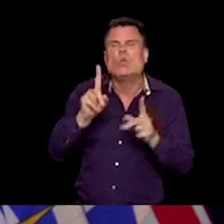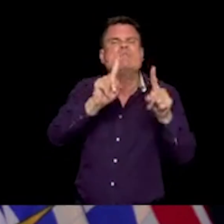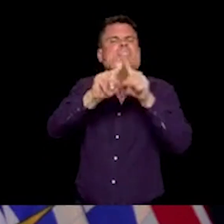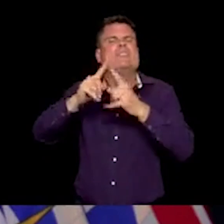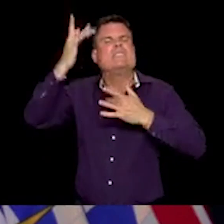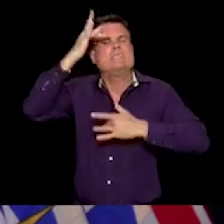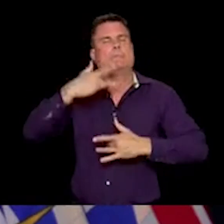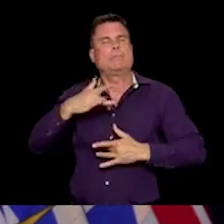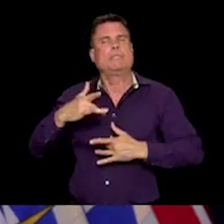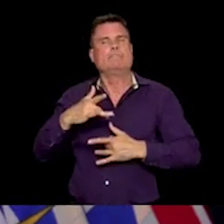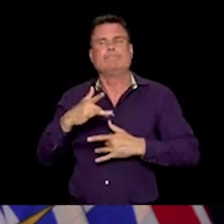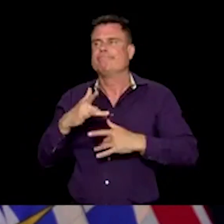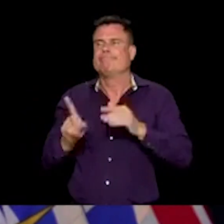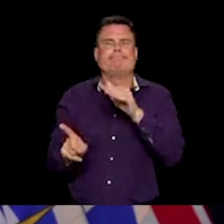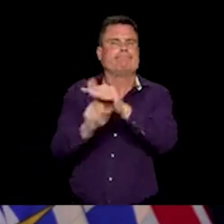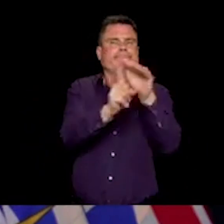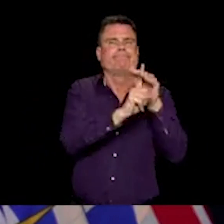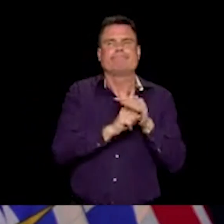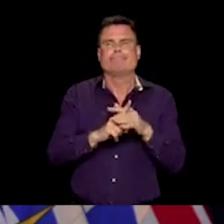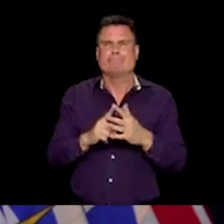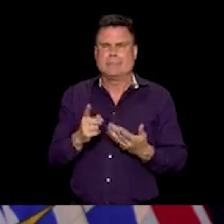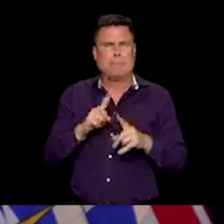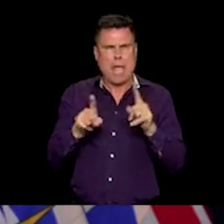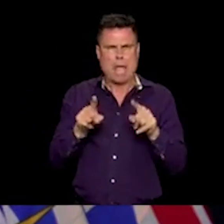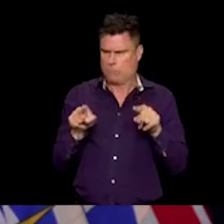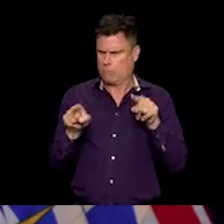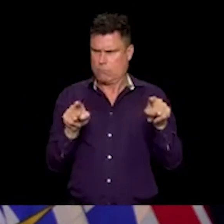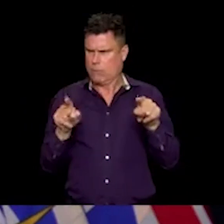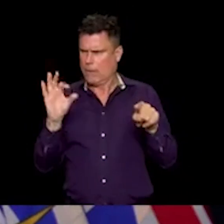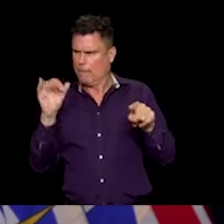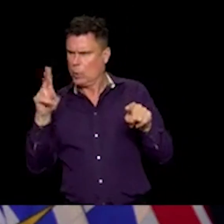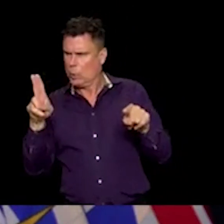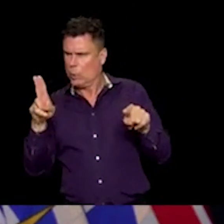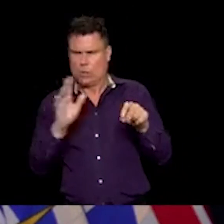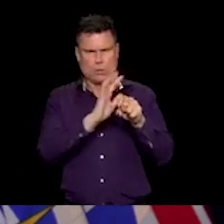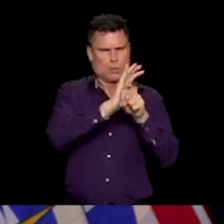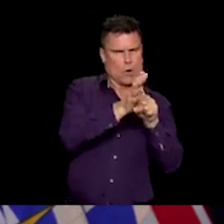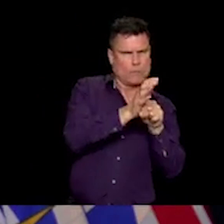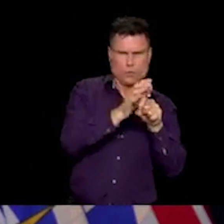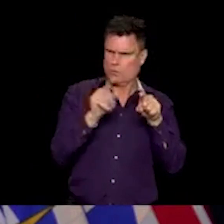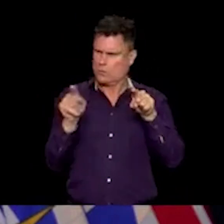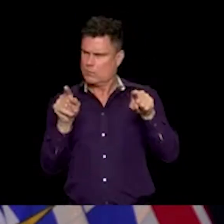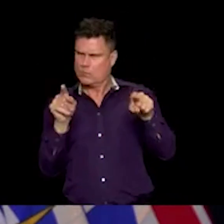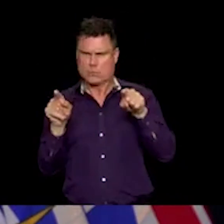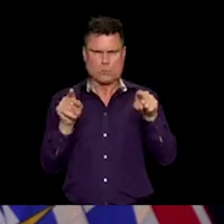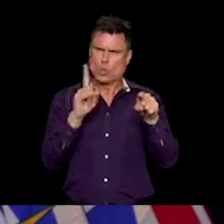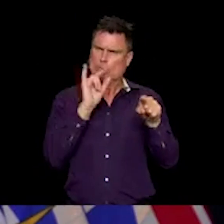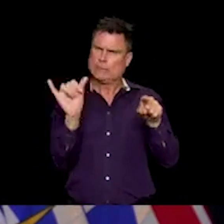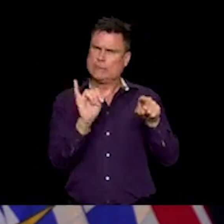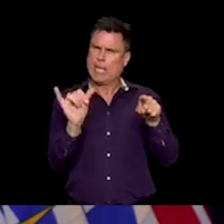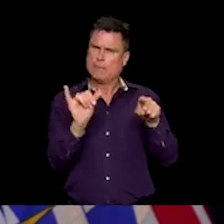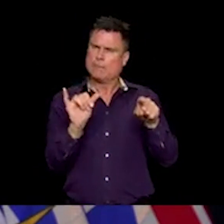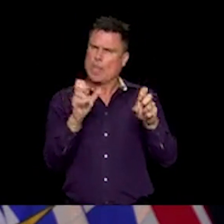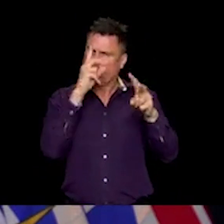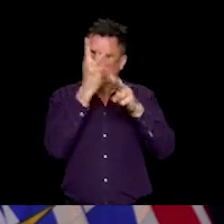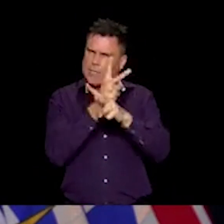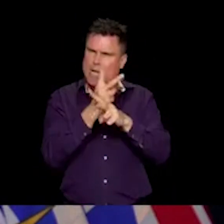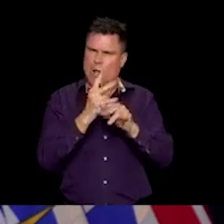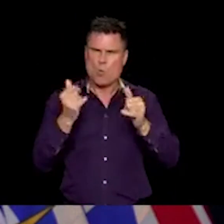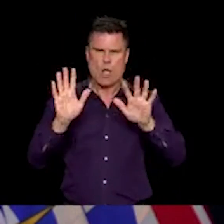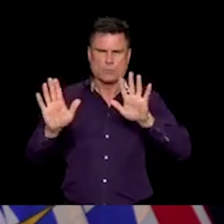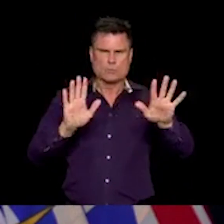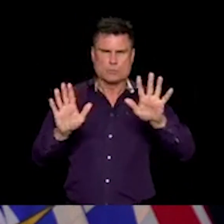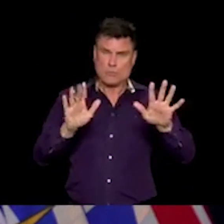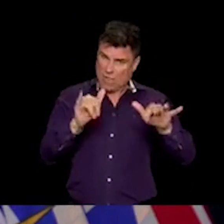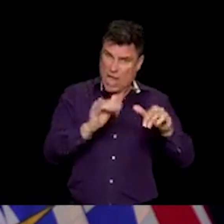test for those, to test for COVID, to be able to determine which are which. And so that's why I think it's so important for us